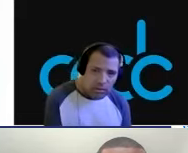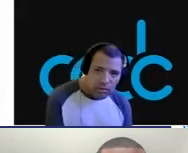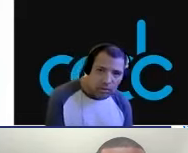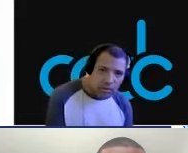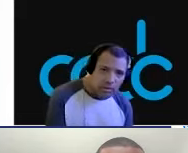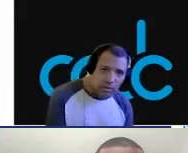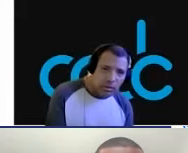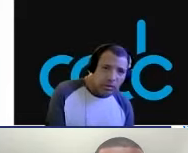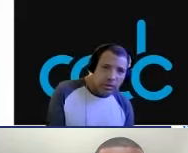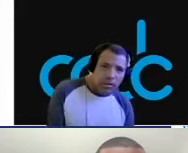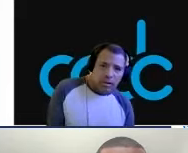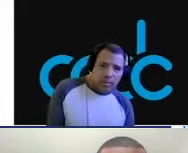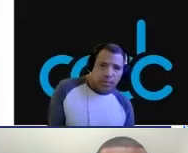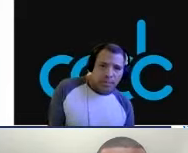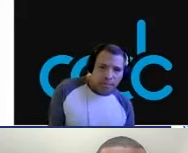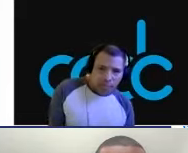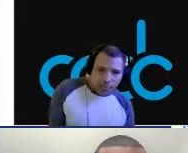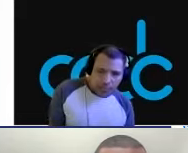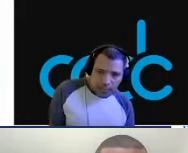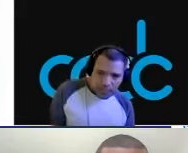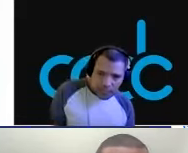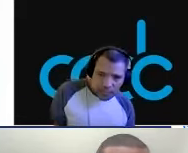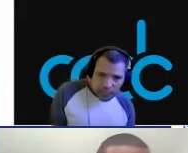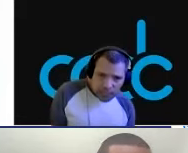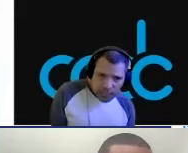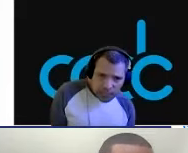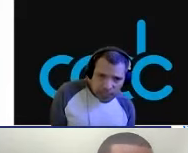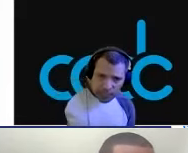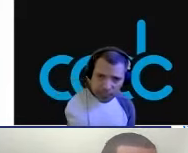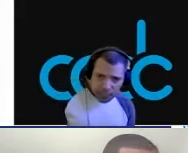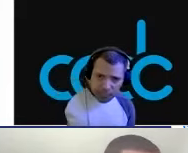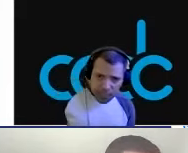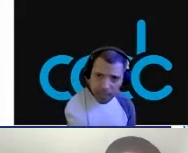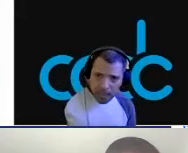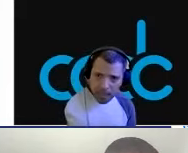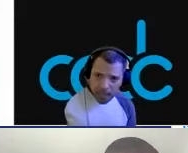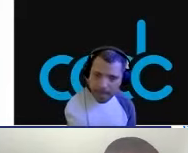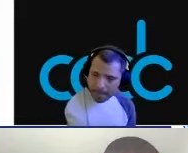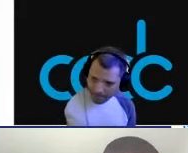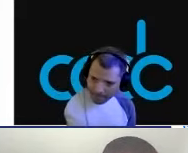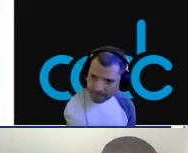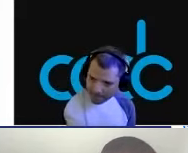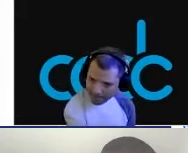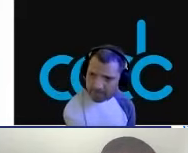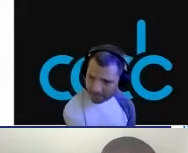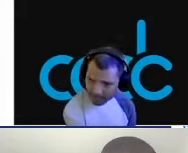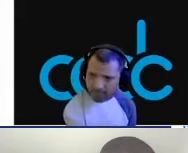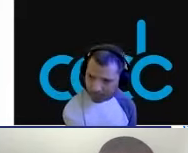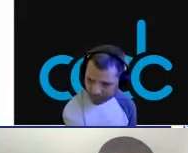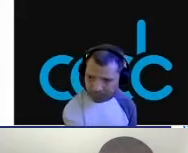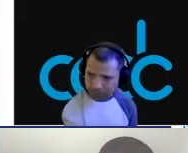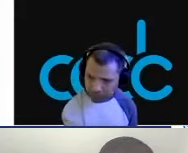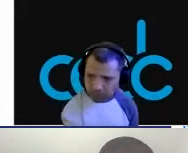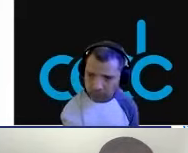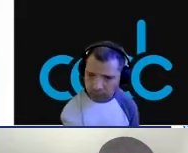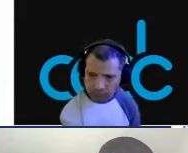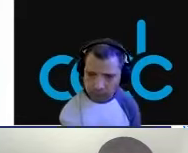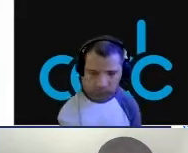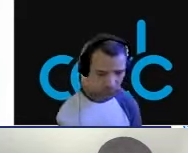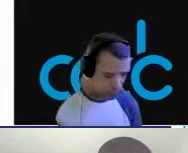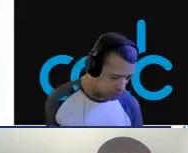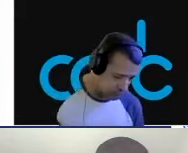Okay, thank you, Jose. I think in closing, just to be respectful of everyone's time, thank you for everyone that was able to